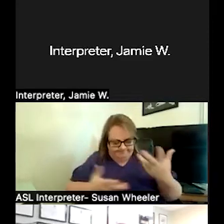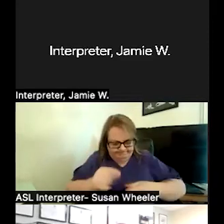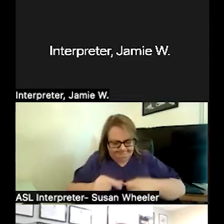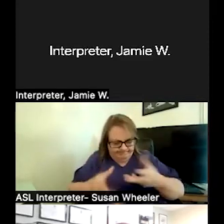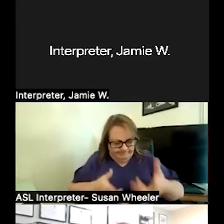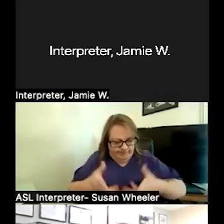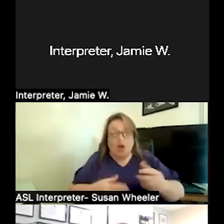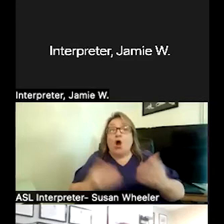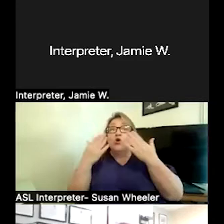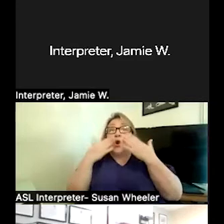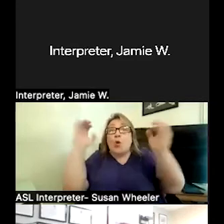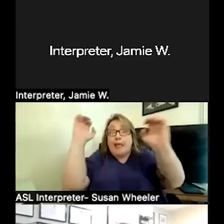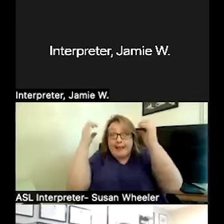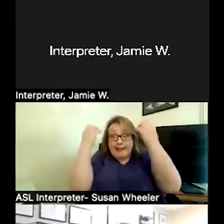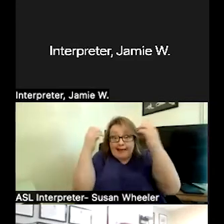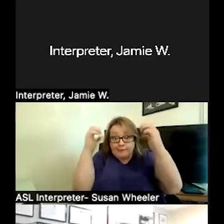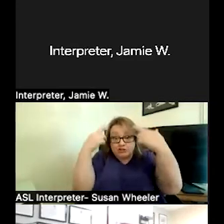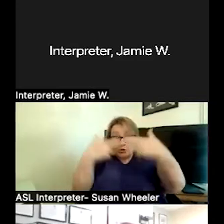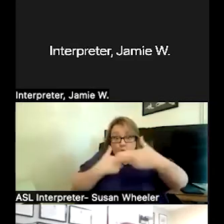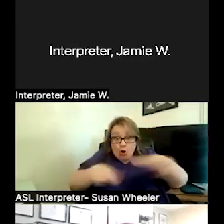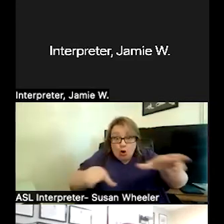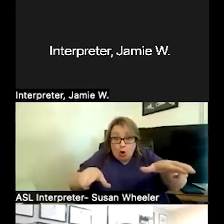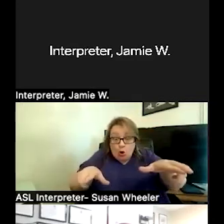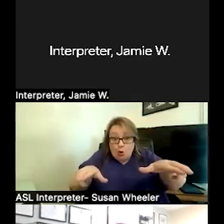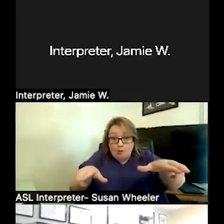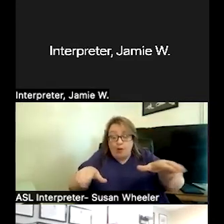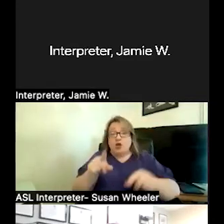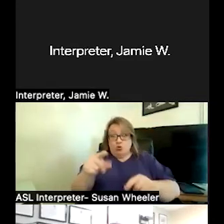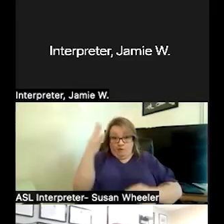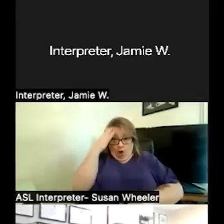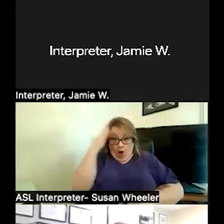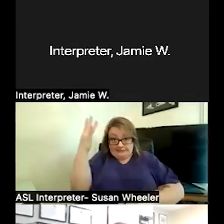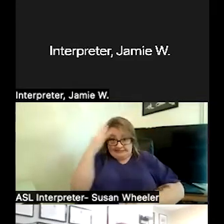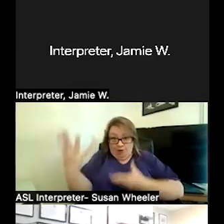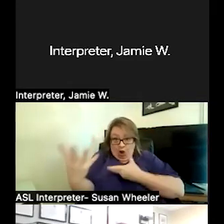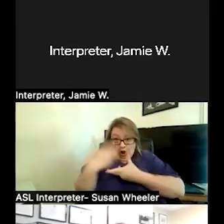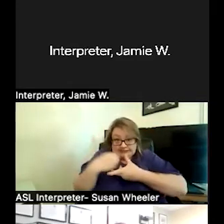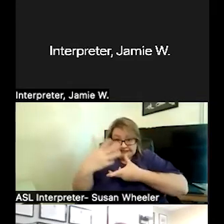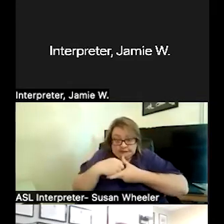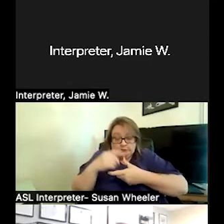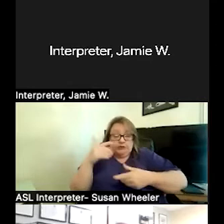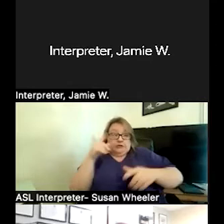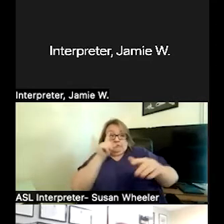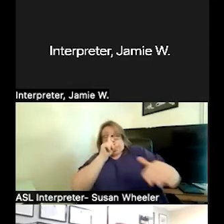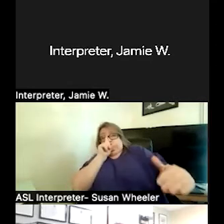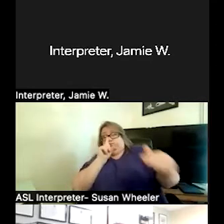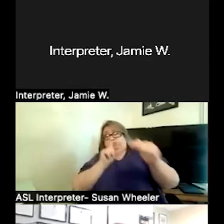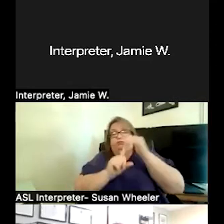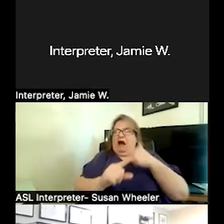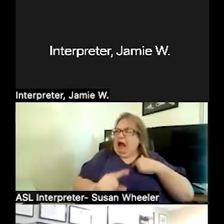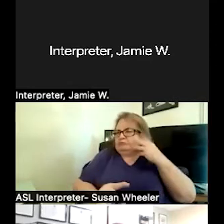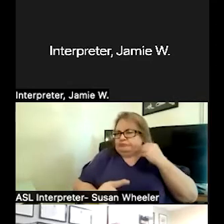emergency room. I don't know if any of you have been in an emergency room, hopefully not. But if you're in an emergency room, I'm in them every day.